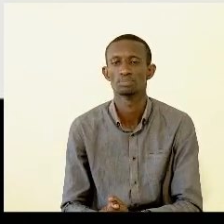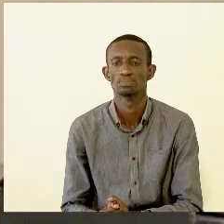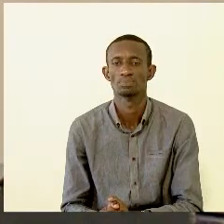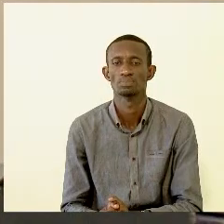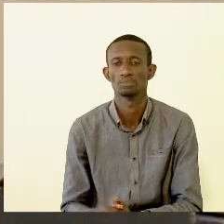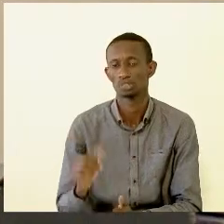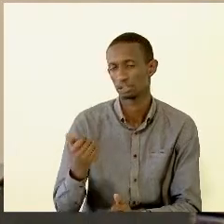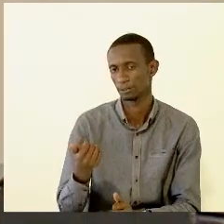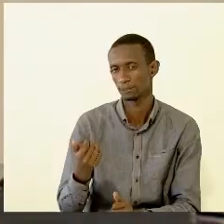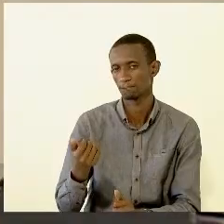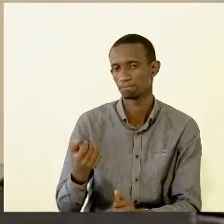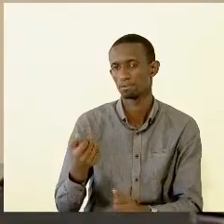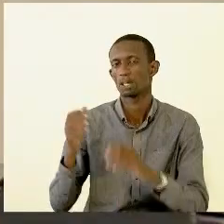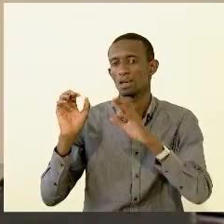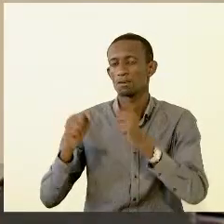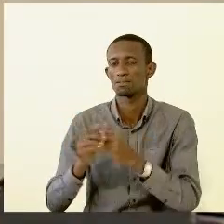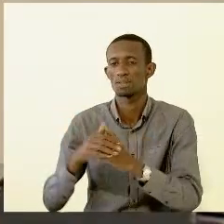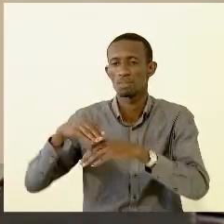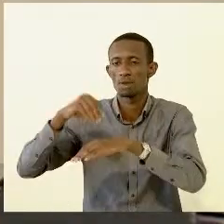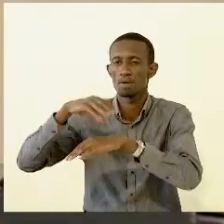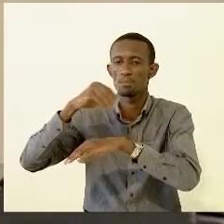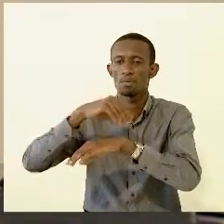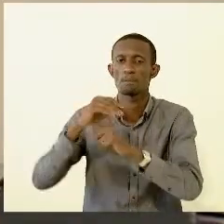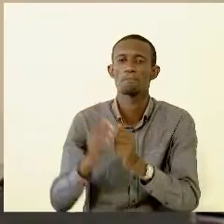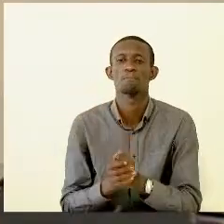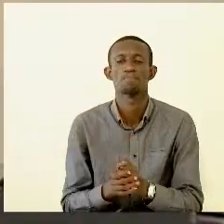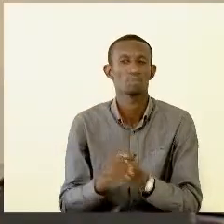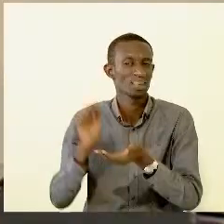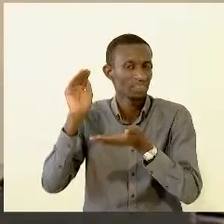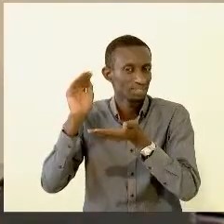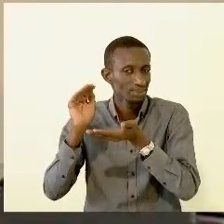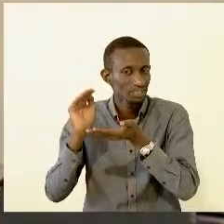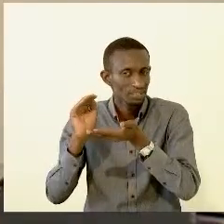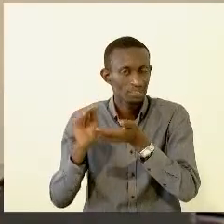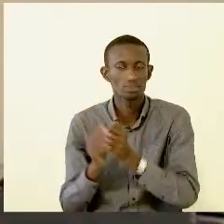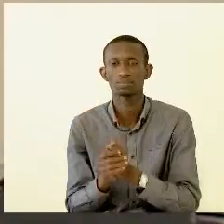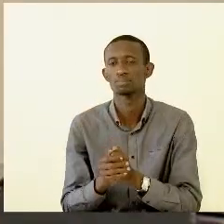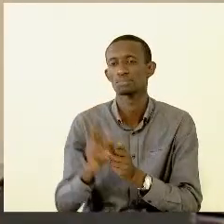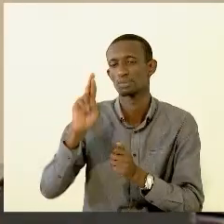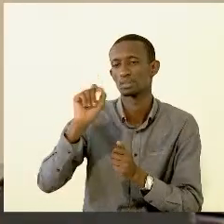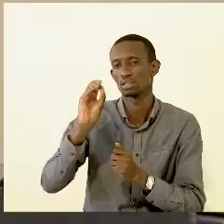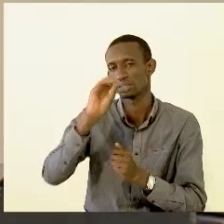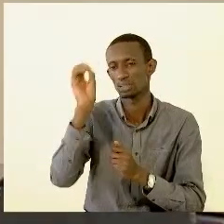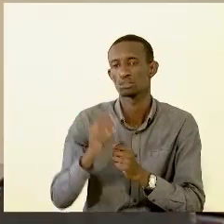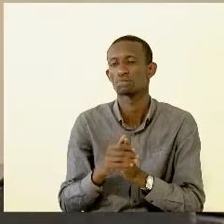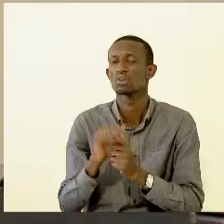have fine hair which reduce the rate of